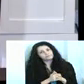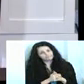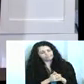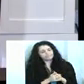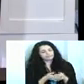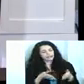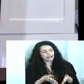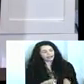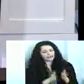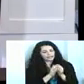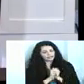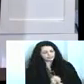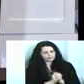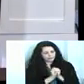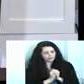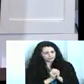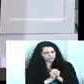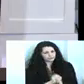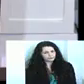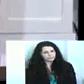pray.